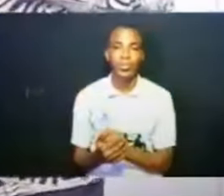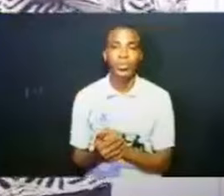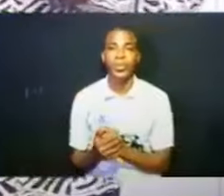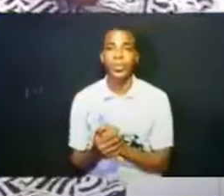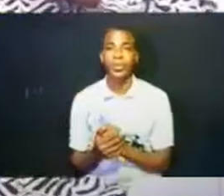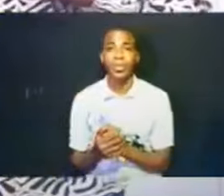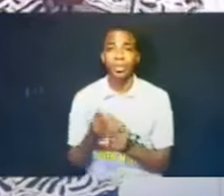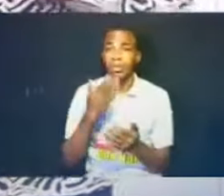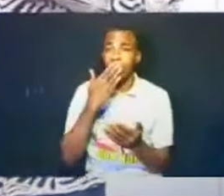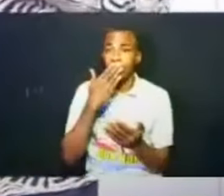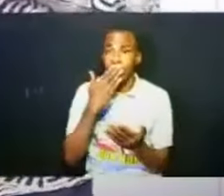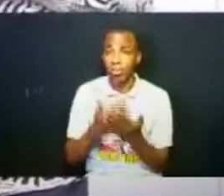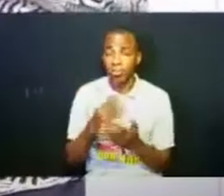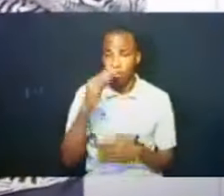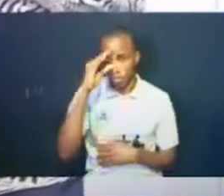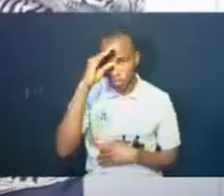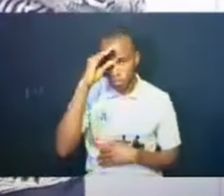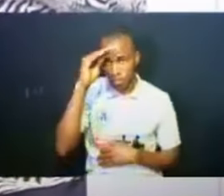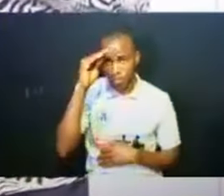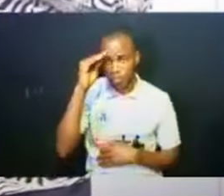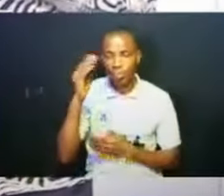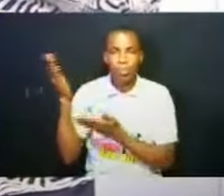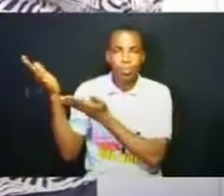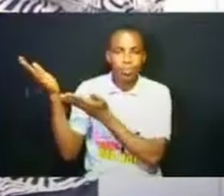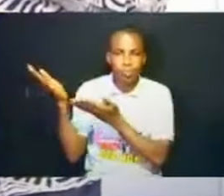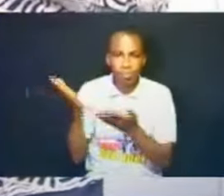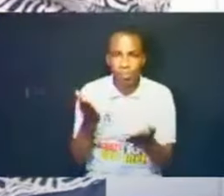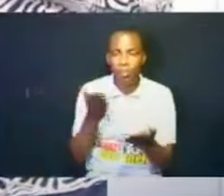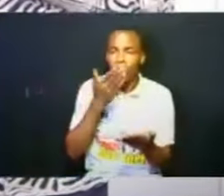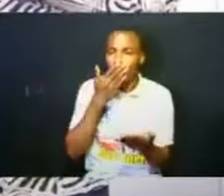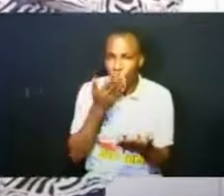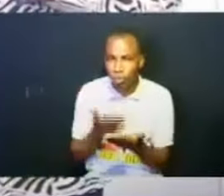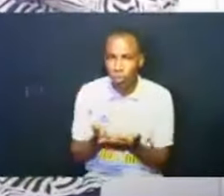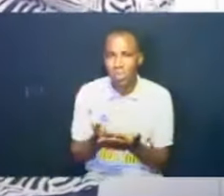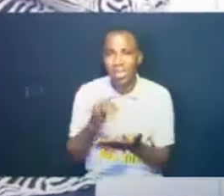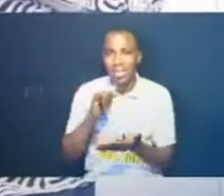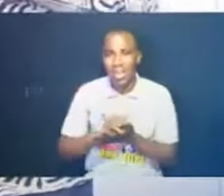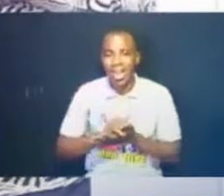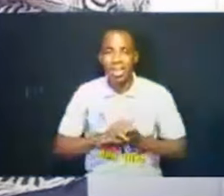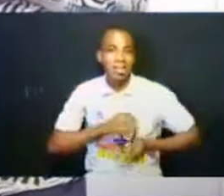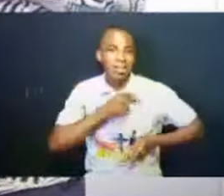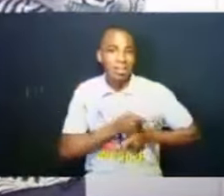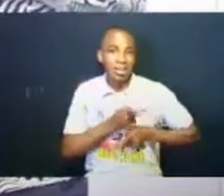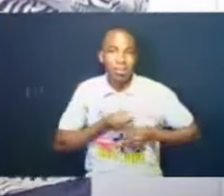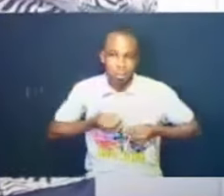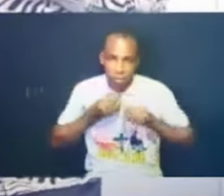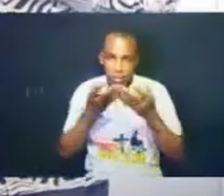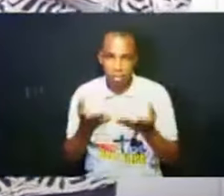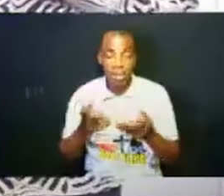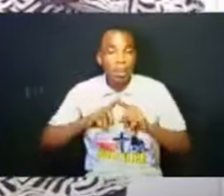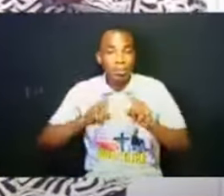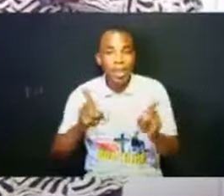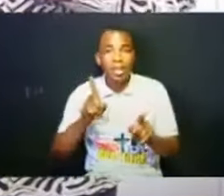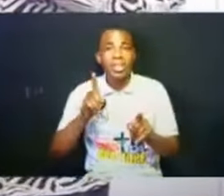brings good things out of the good stored up in him, and an evil man brings evil things out